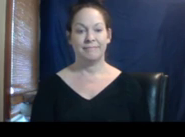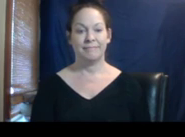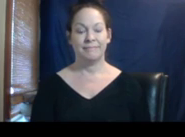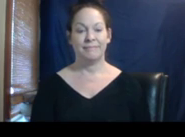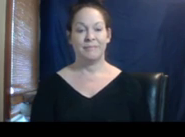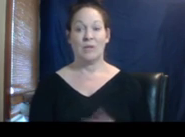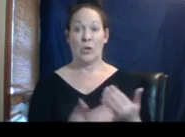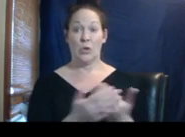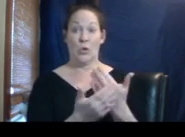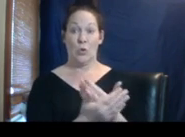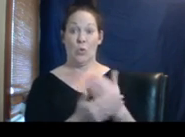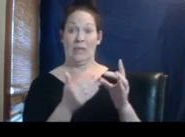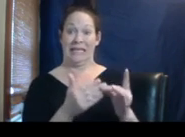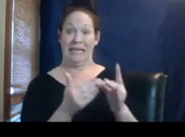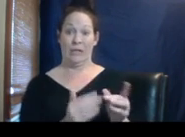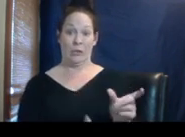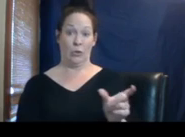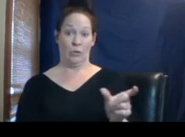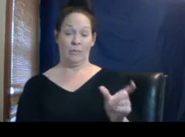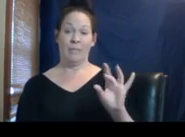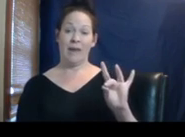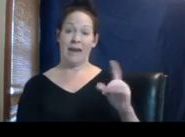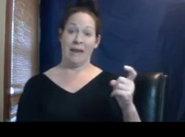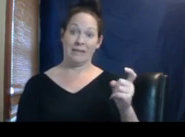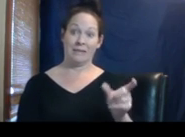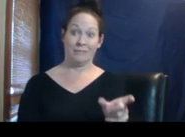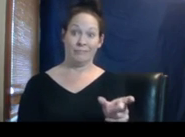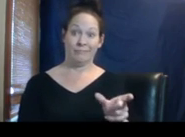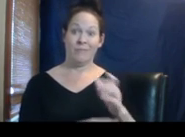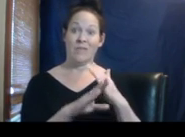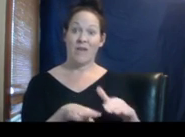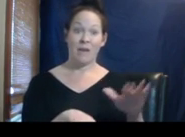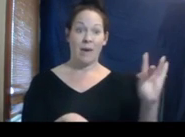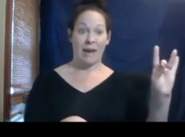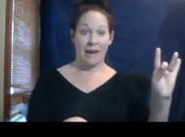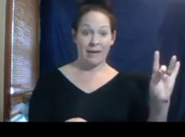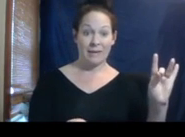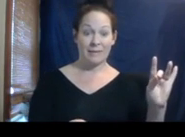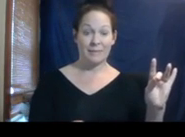My new leading term is 8x. So 8x divided by 8